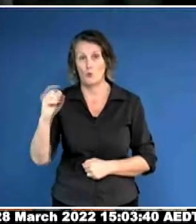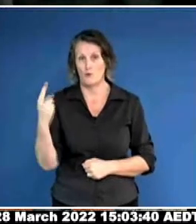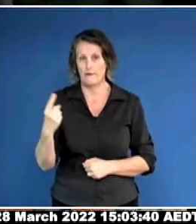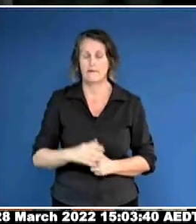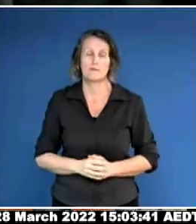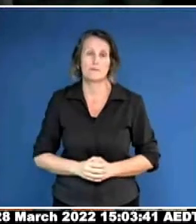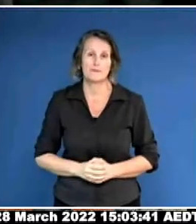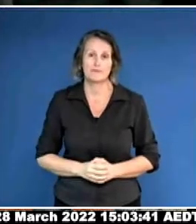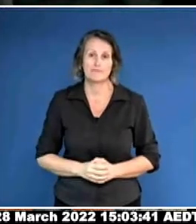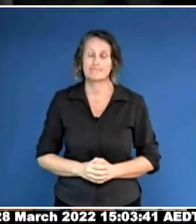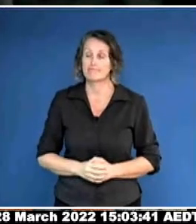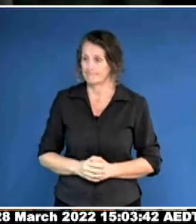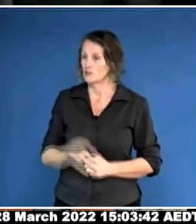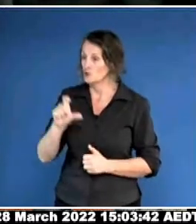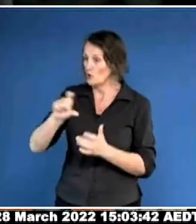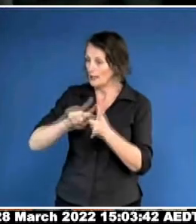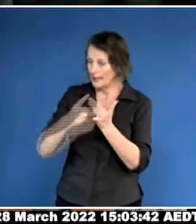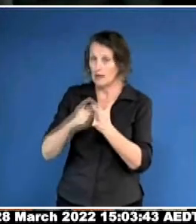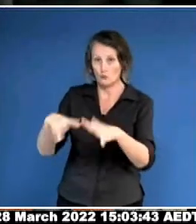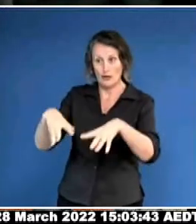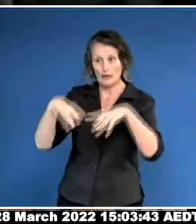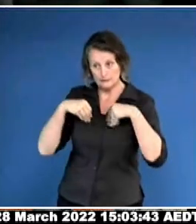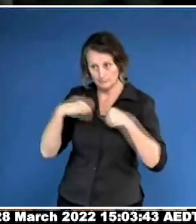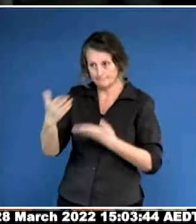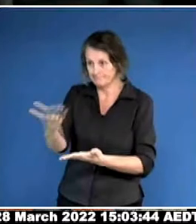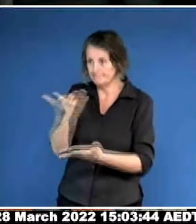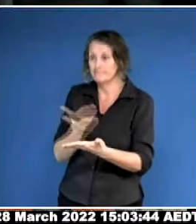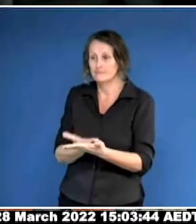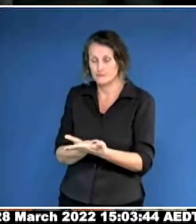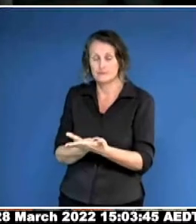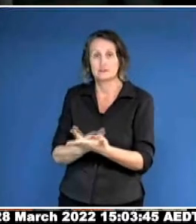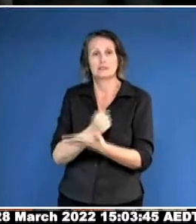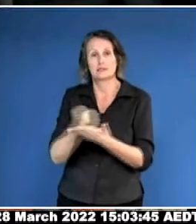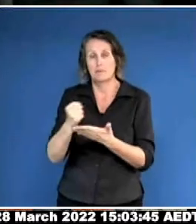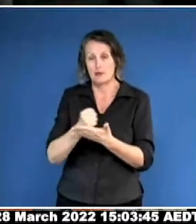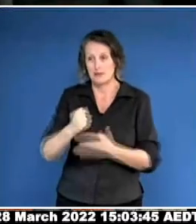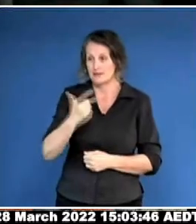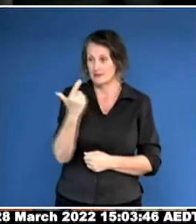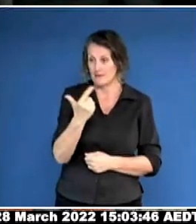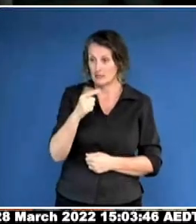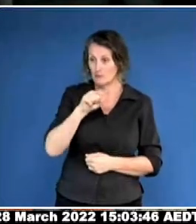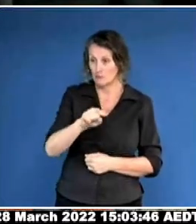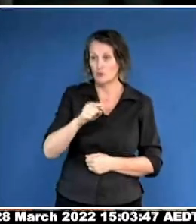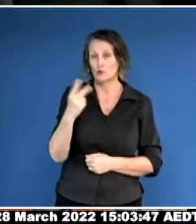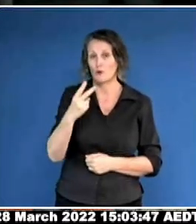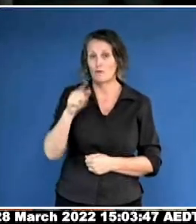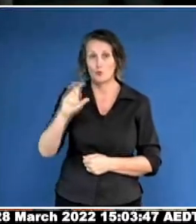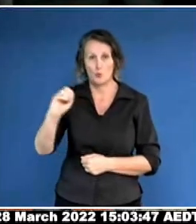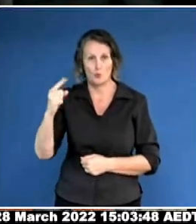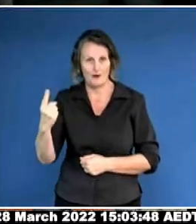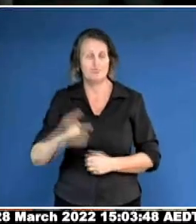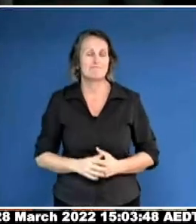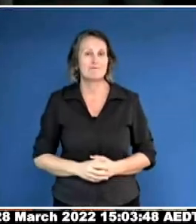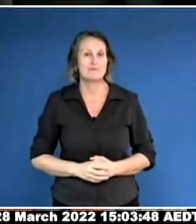17.12.1. Yes, the statement of Claire will be admitted into evidence with that marking, that is exhibit 17.12.1. And I